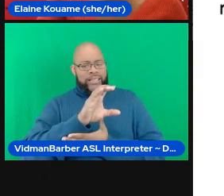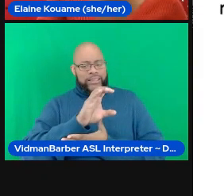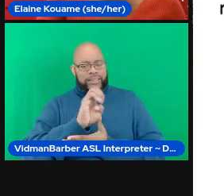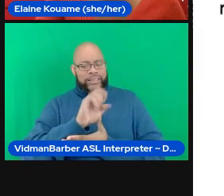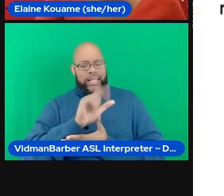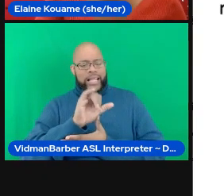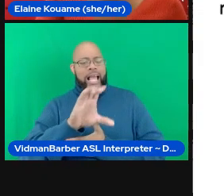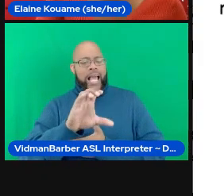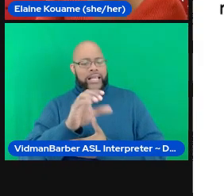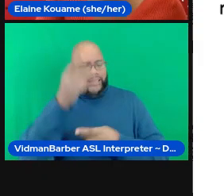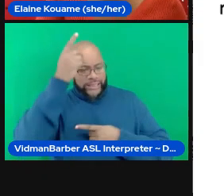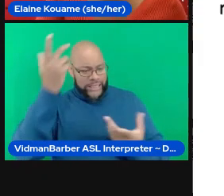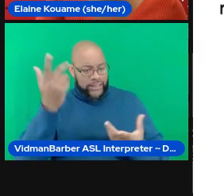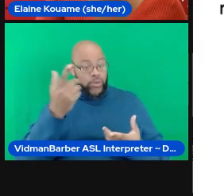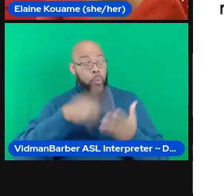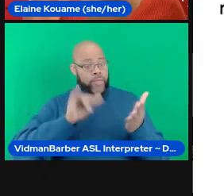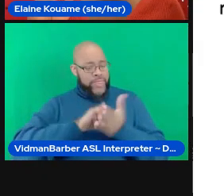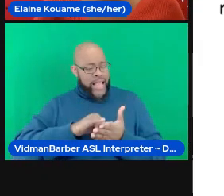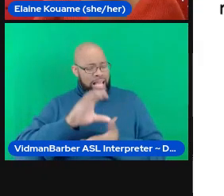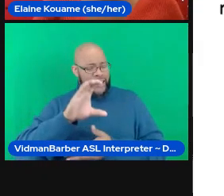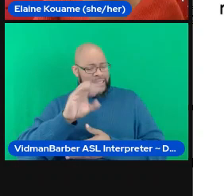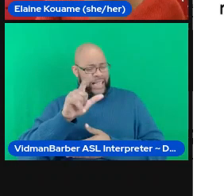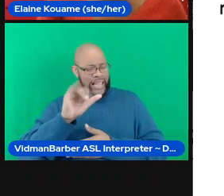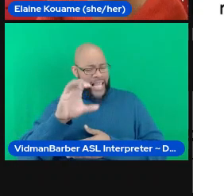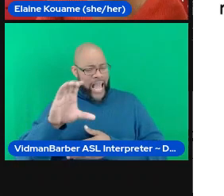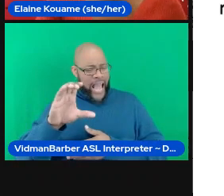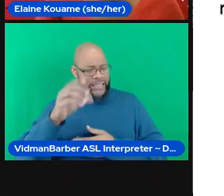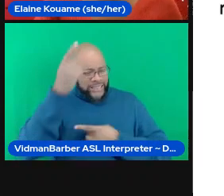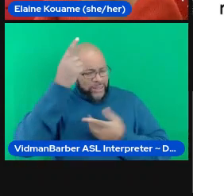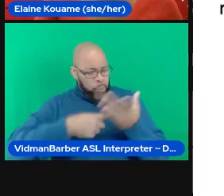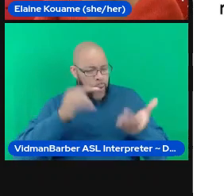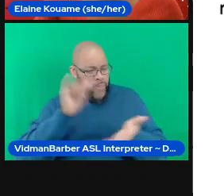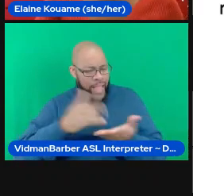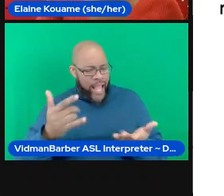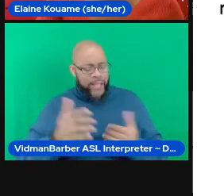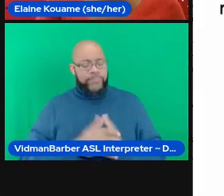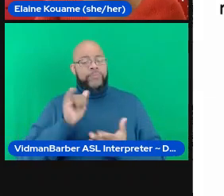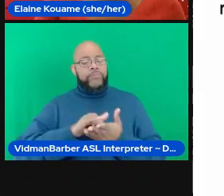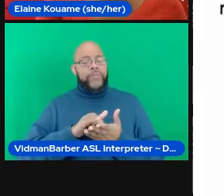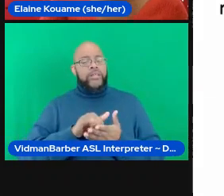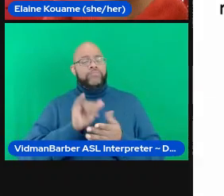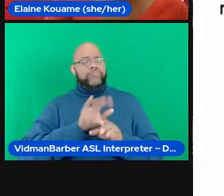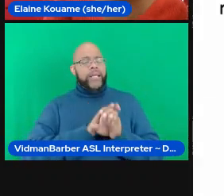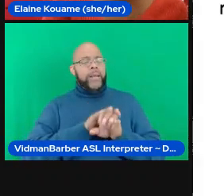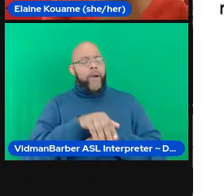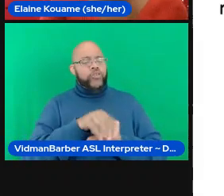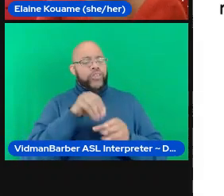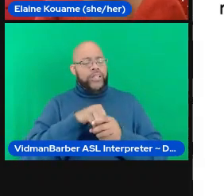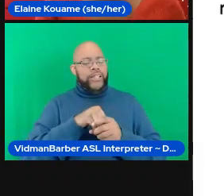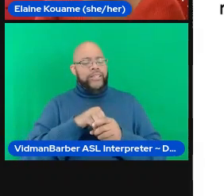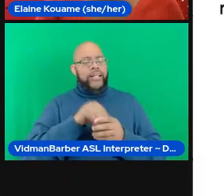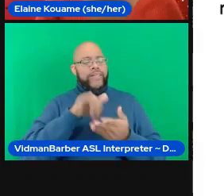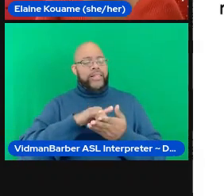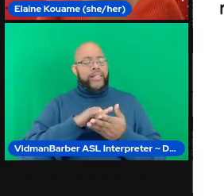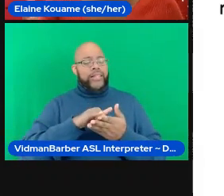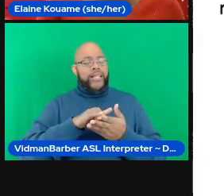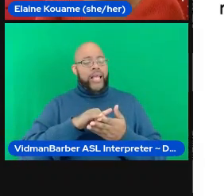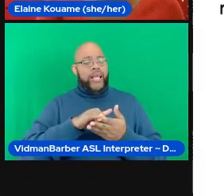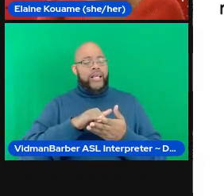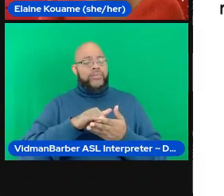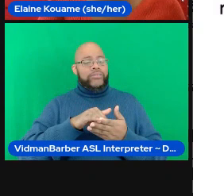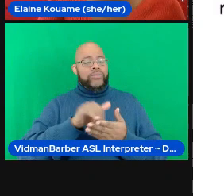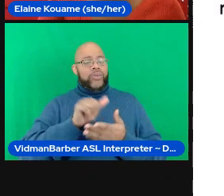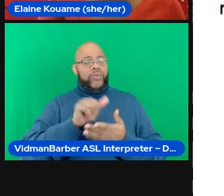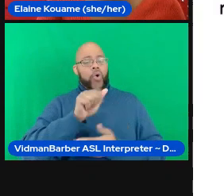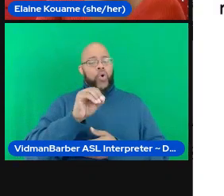So what is celiac disease? So celiac disease is kind of like an imposter in the autoimmune field. It's an